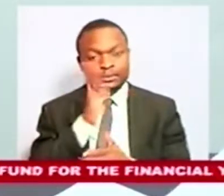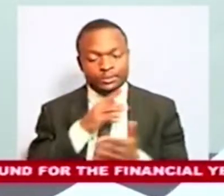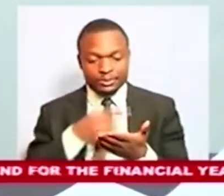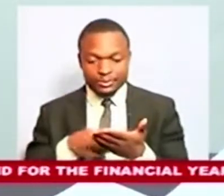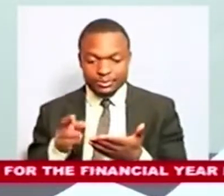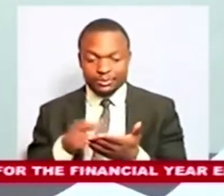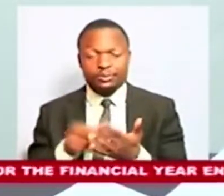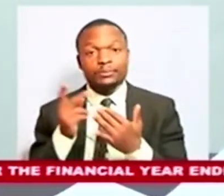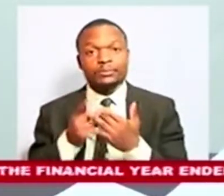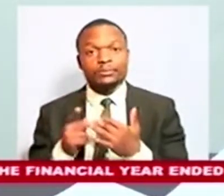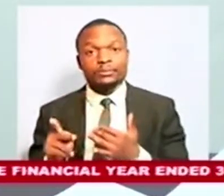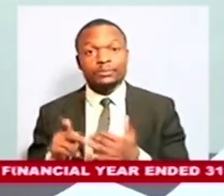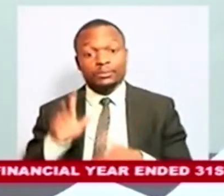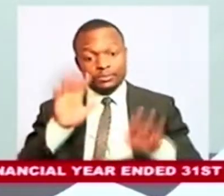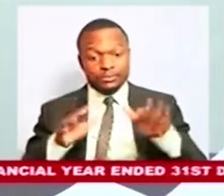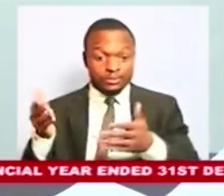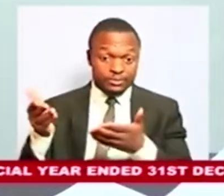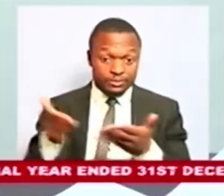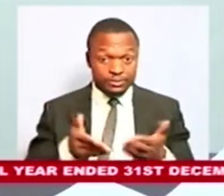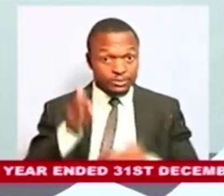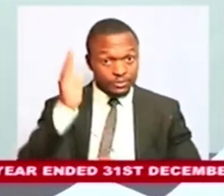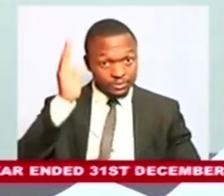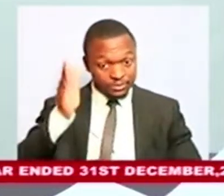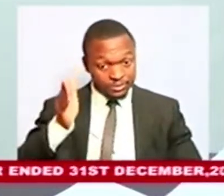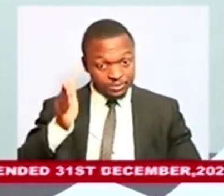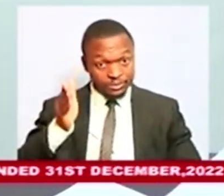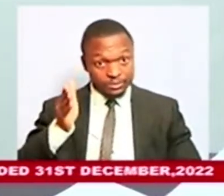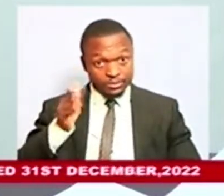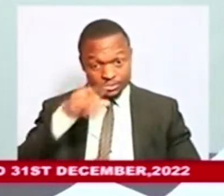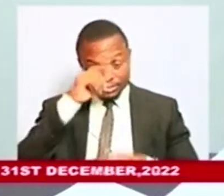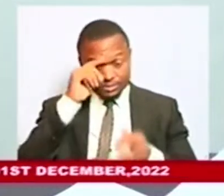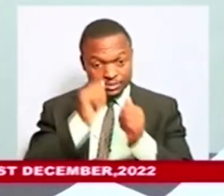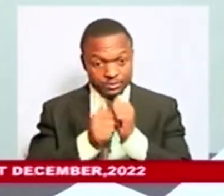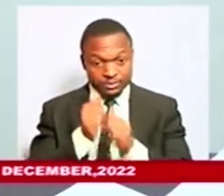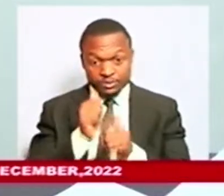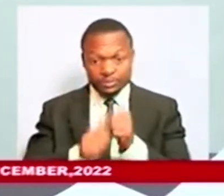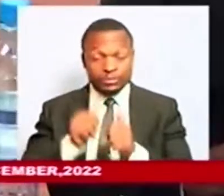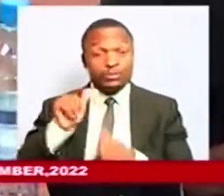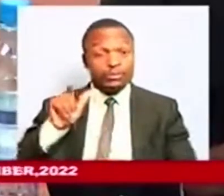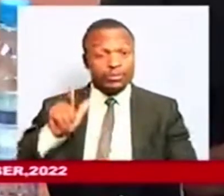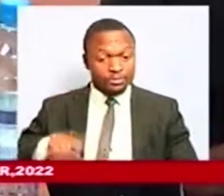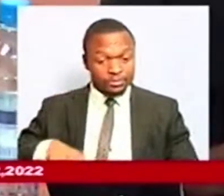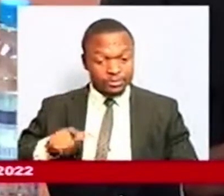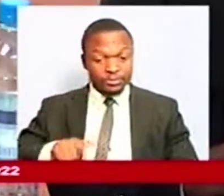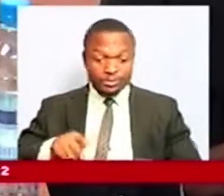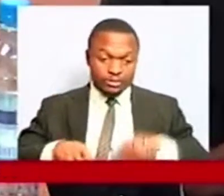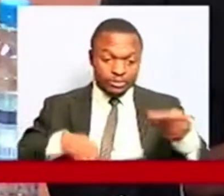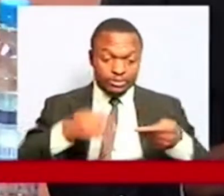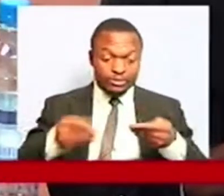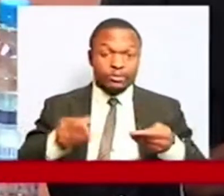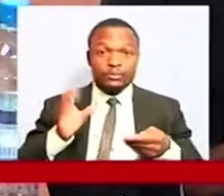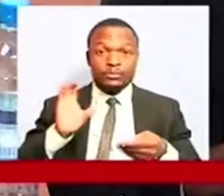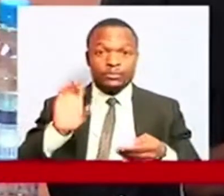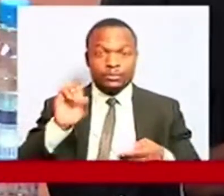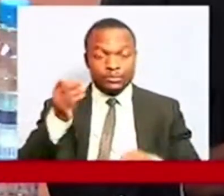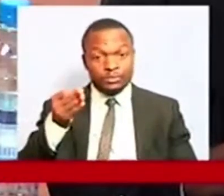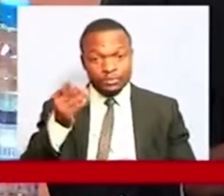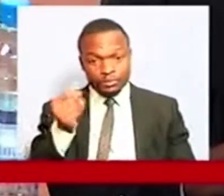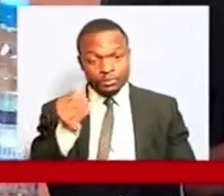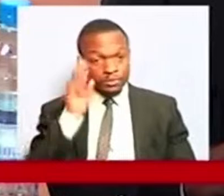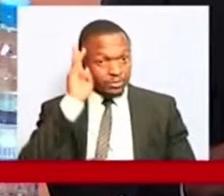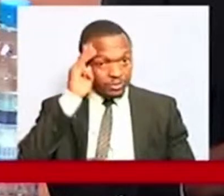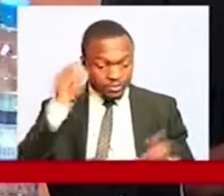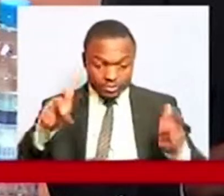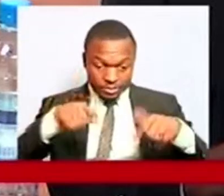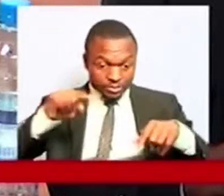part. Balance brought forward. The balance was a result of late disbursement of CDF funds from the Ministry of